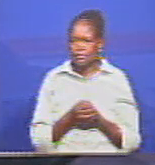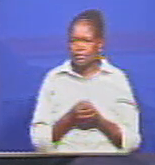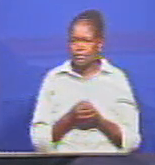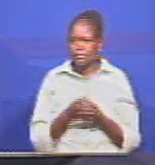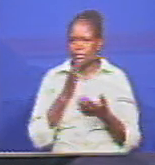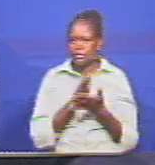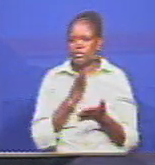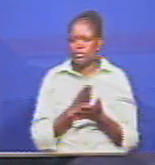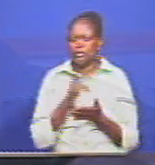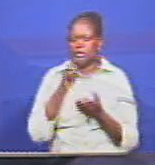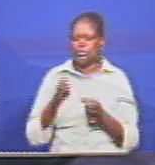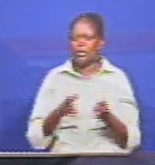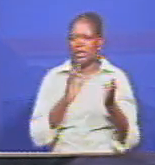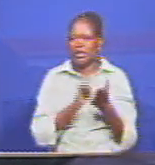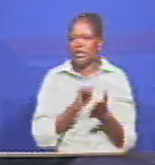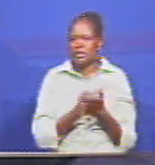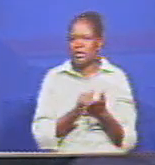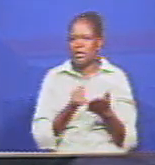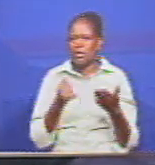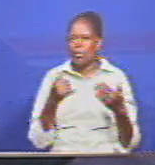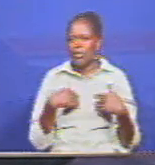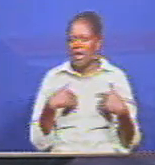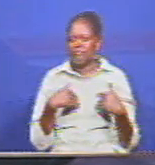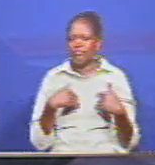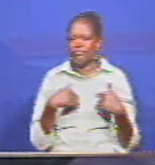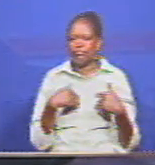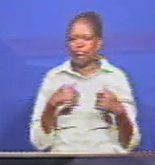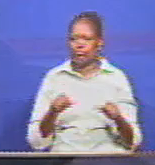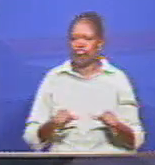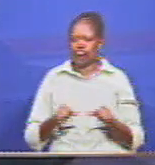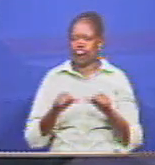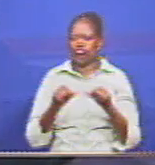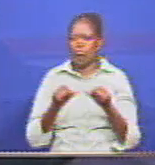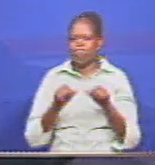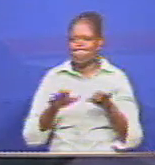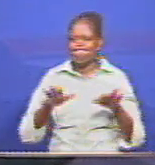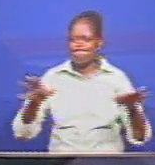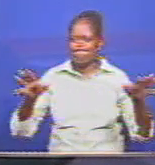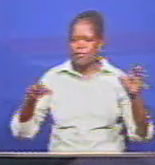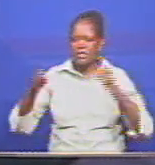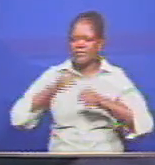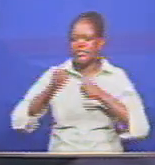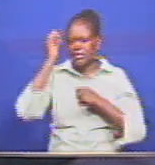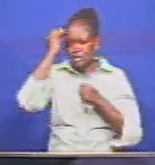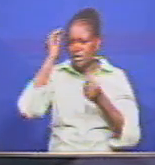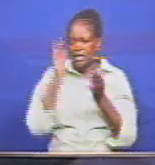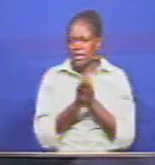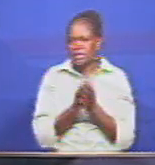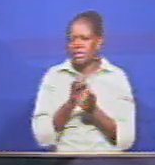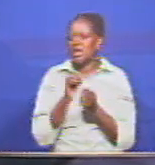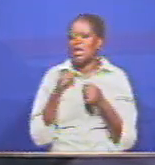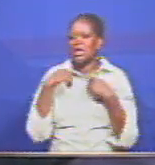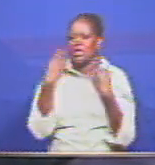this way that we have extended mm-hmm. our activities, not only in education, but yeah. also in philanthropic